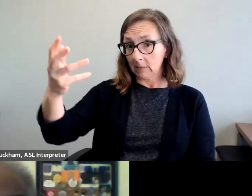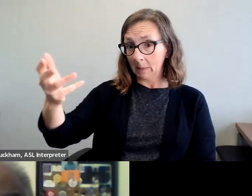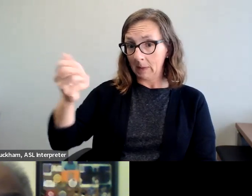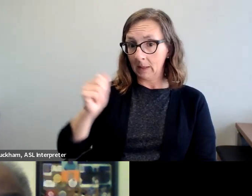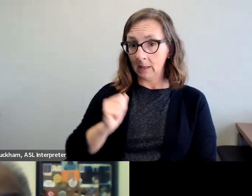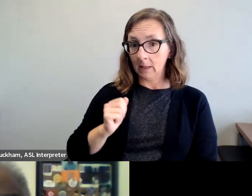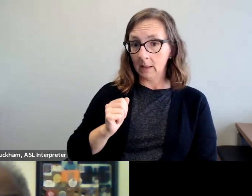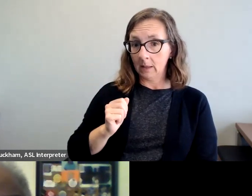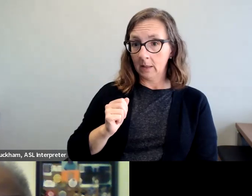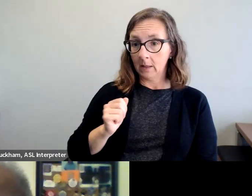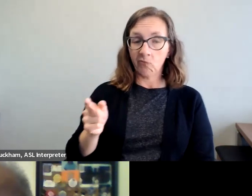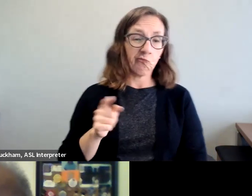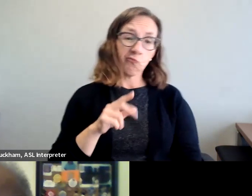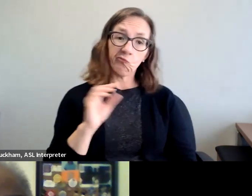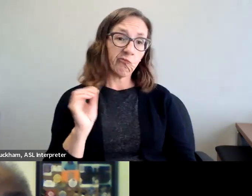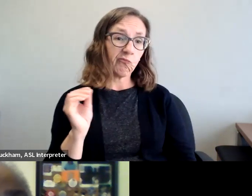Nothing.